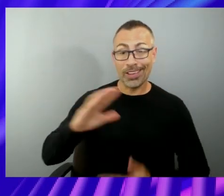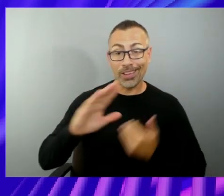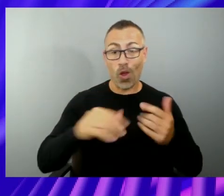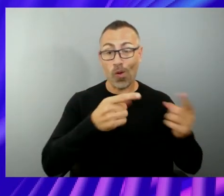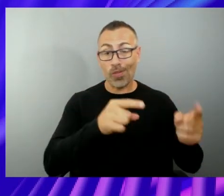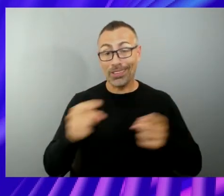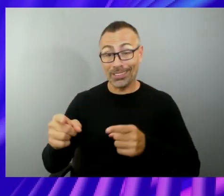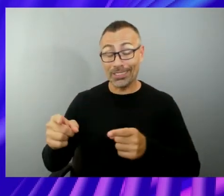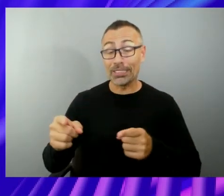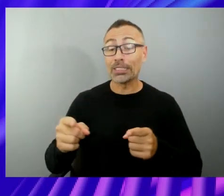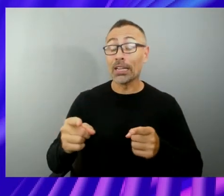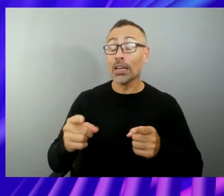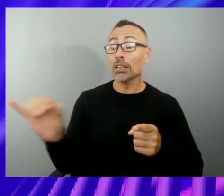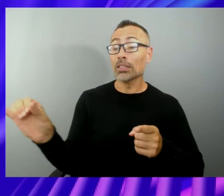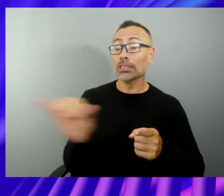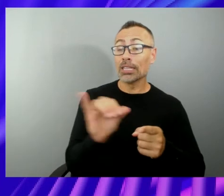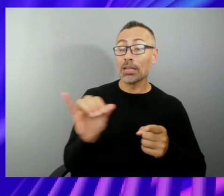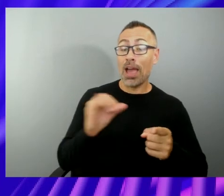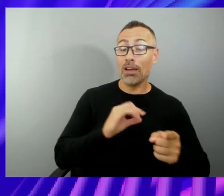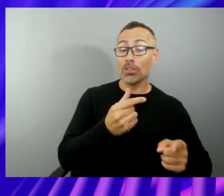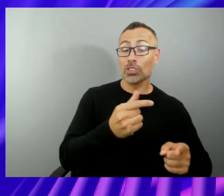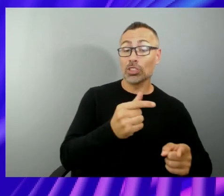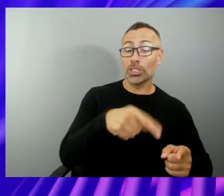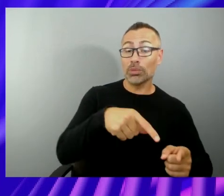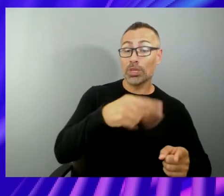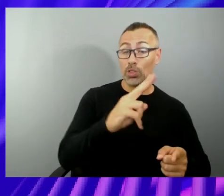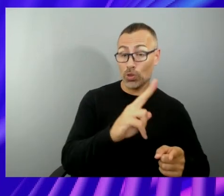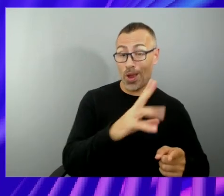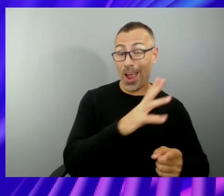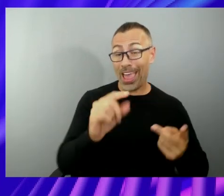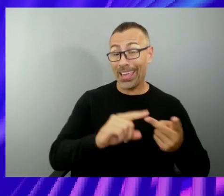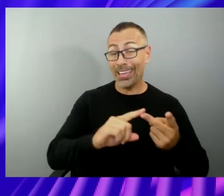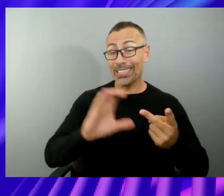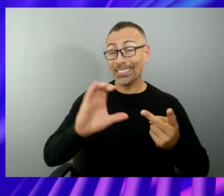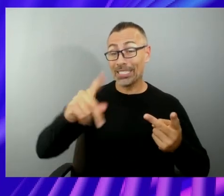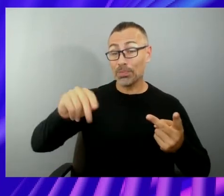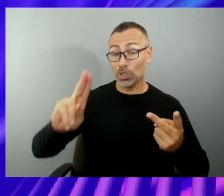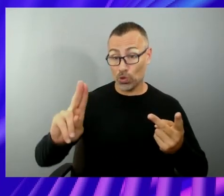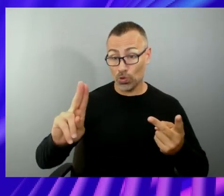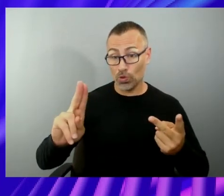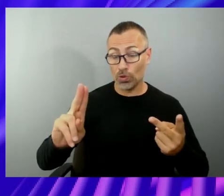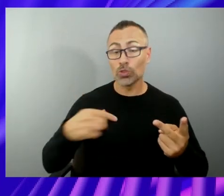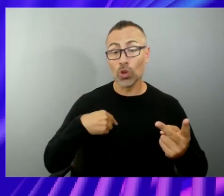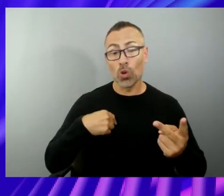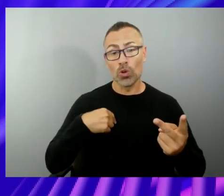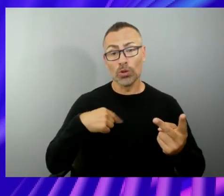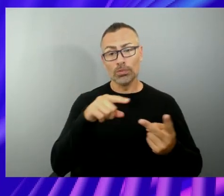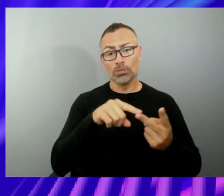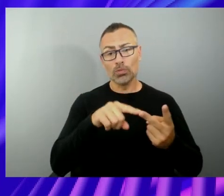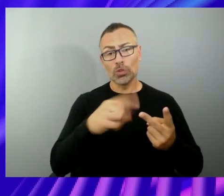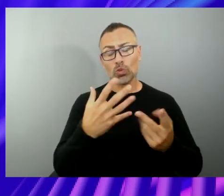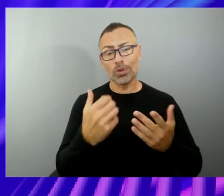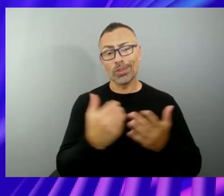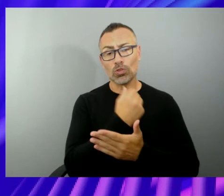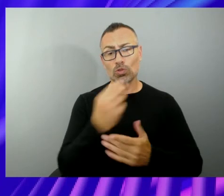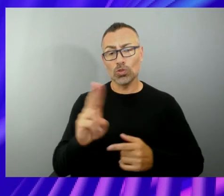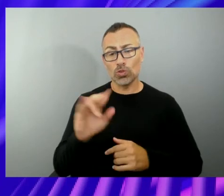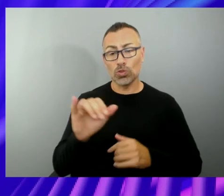right? So why to make them sit idle? Why not use them? So activation offloading goes further